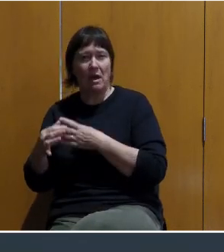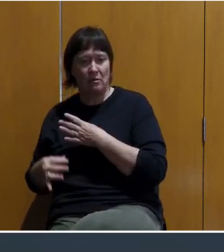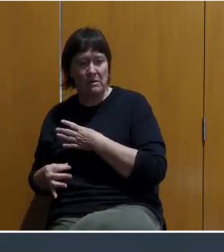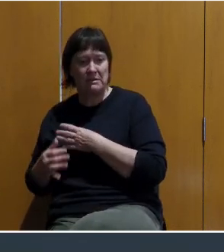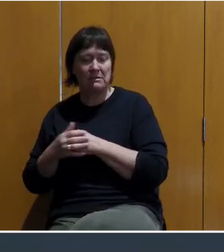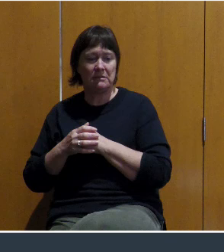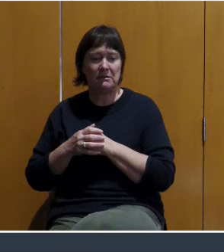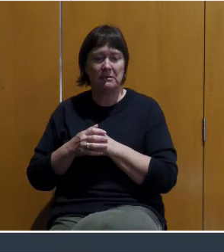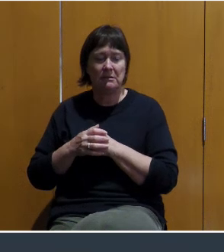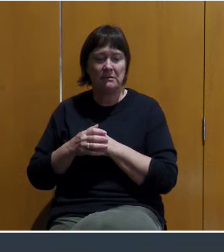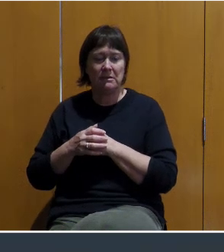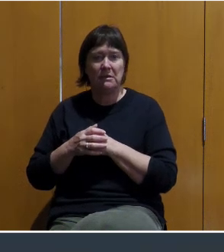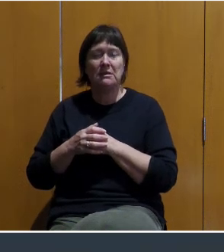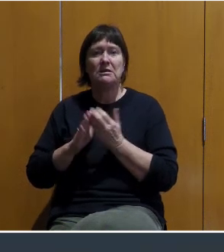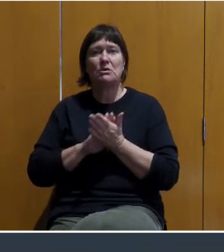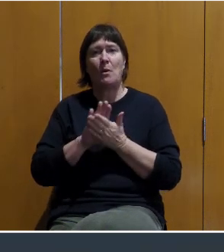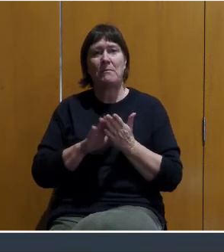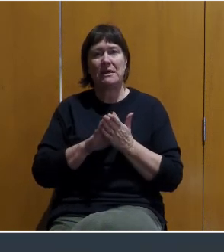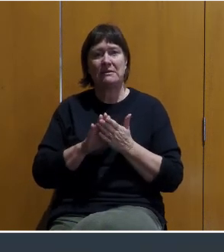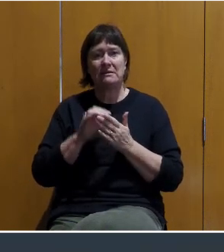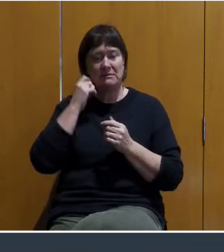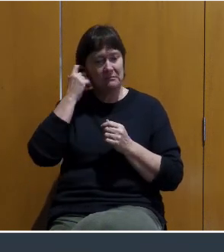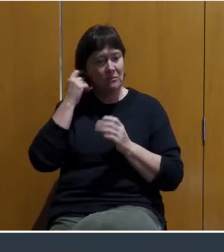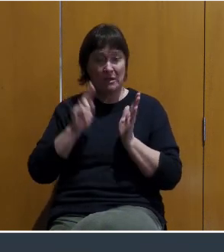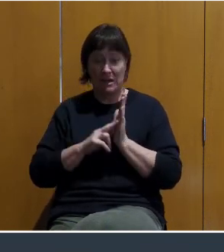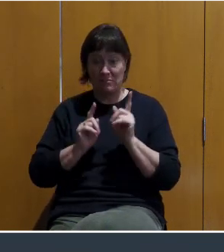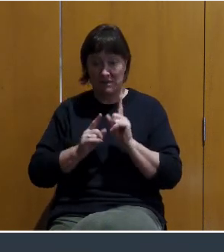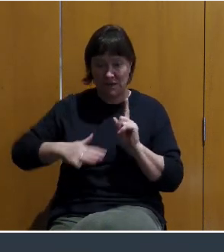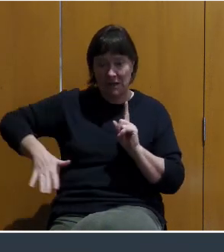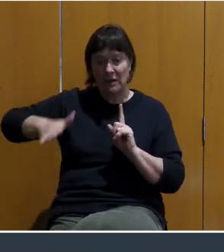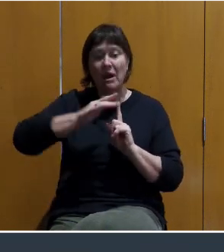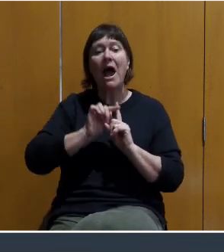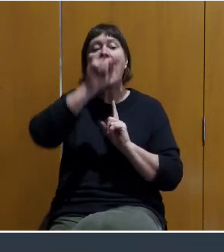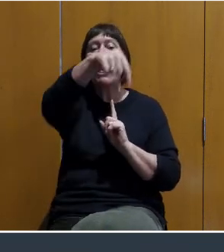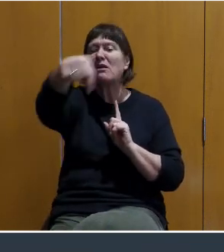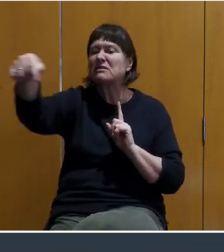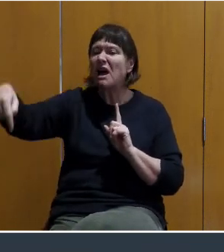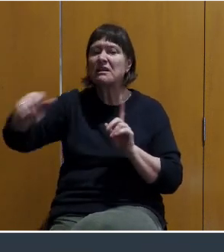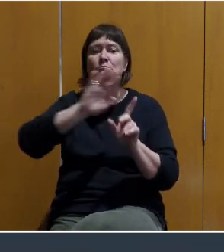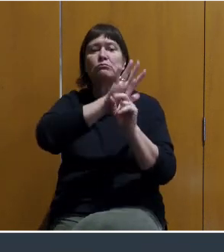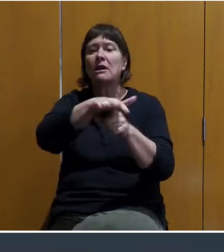of the limited spaces outside of Napier, where we're already feeling it.